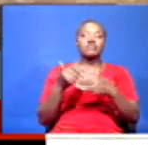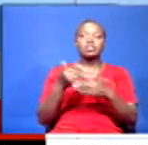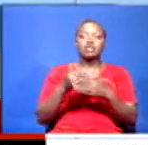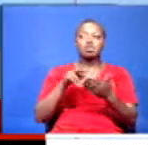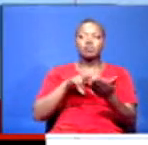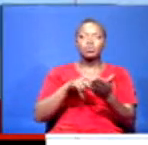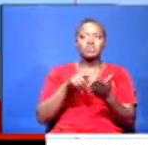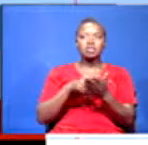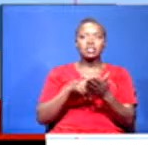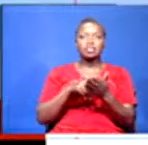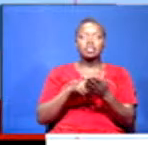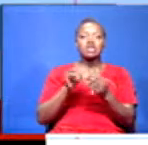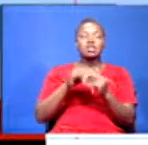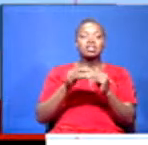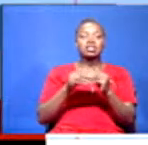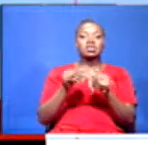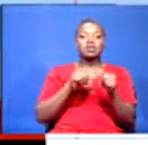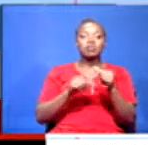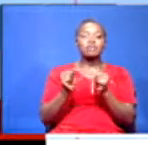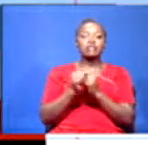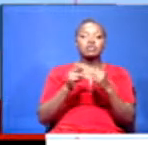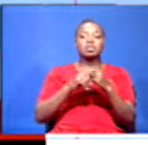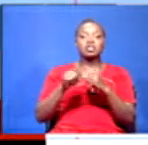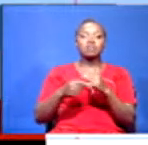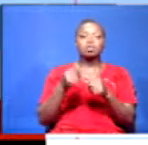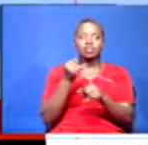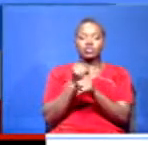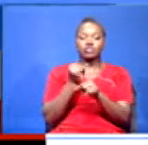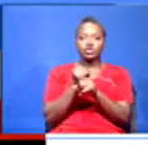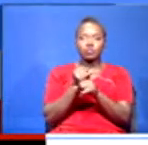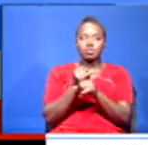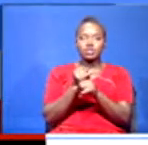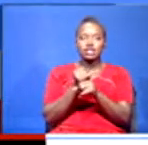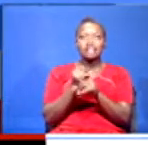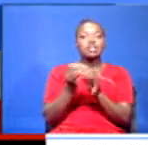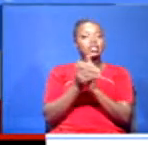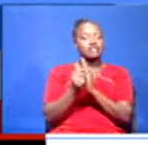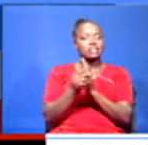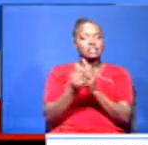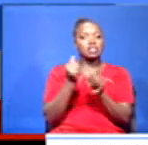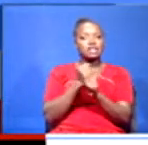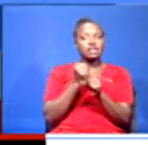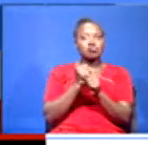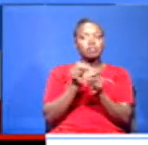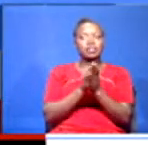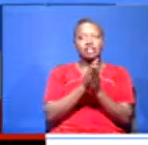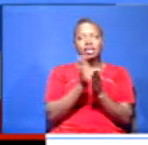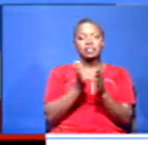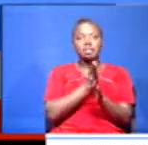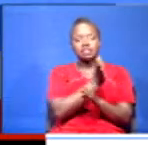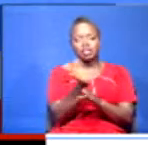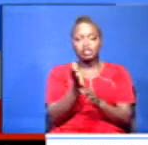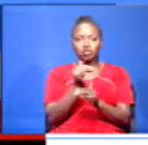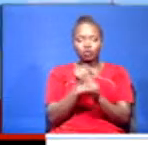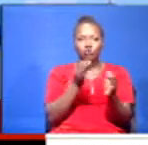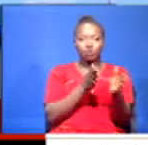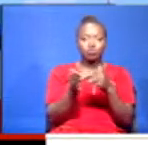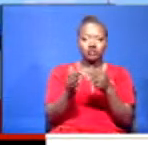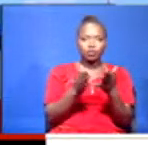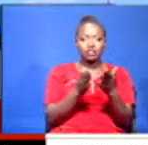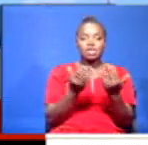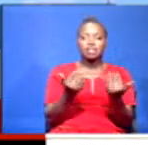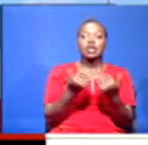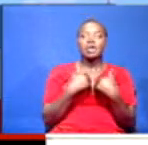has created about 17,000 jobs in high-skilled labor and other indirect job opportunities. It now has